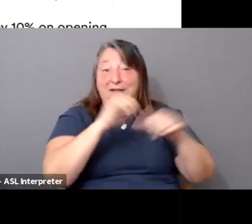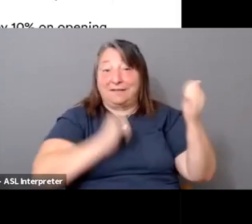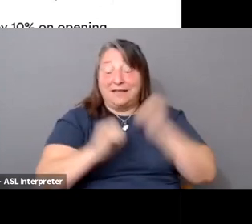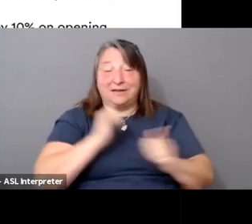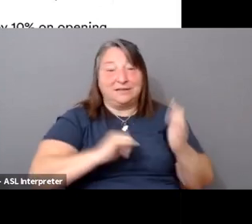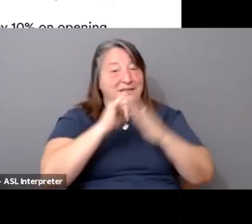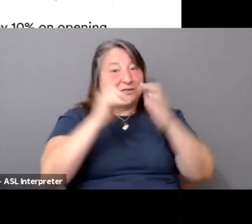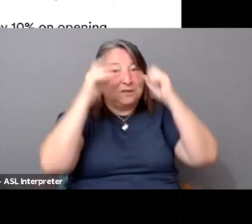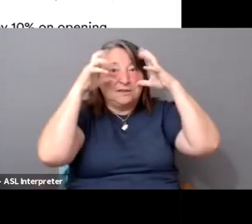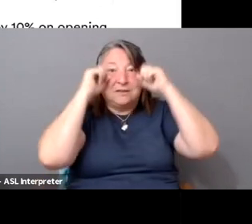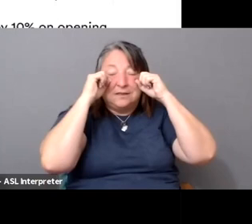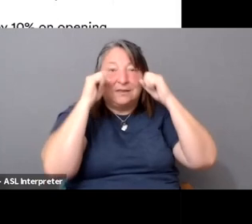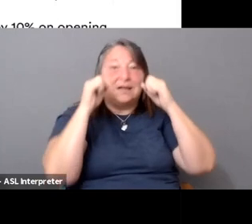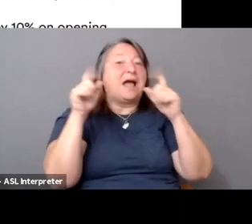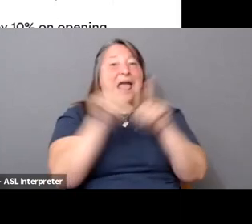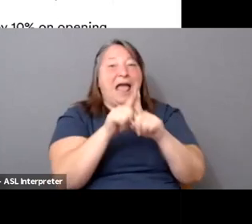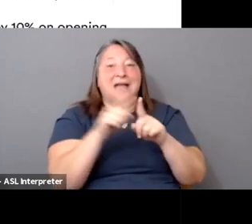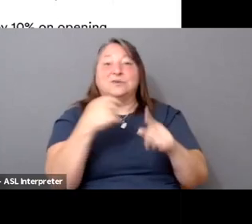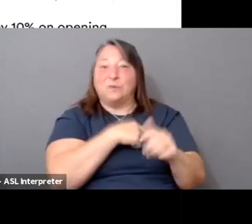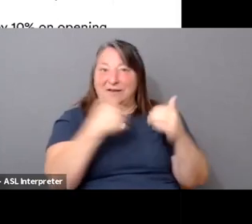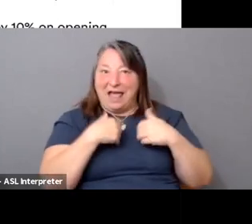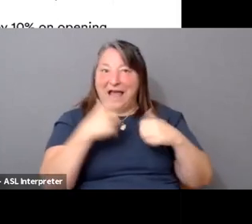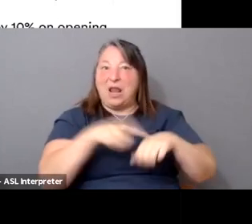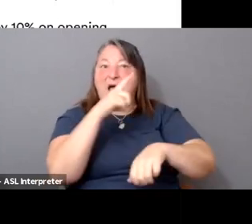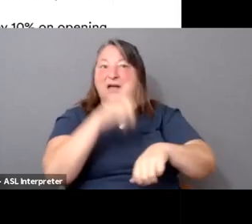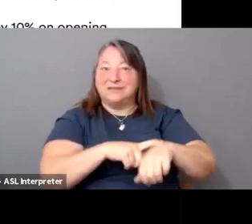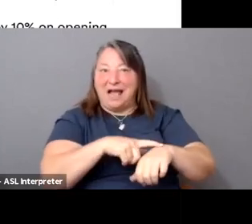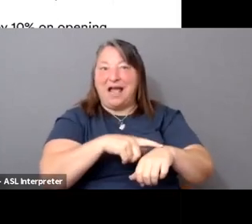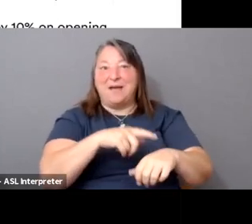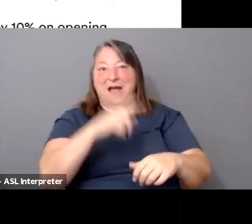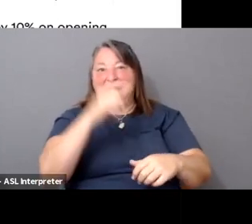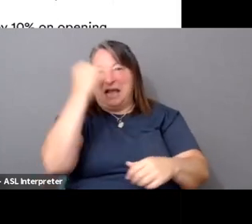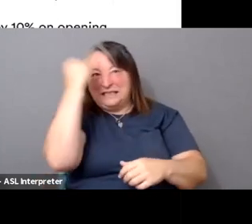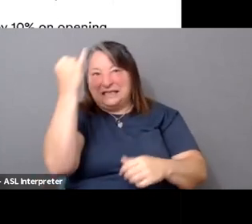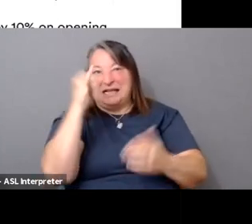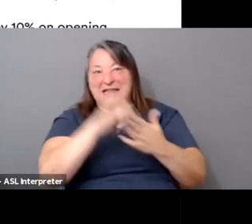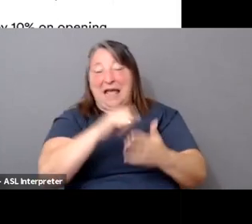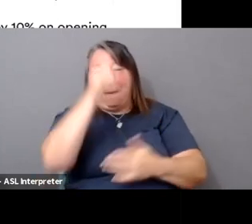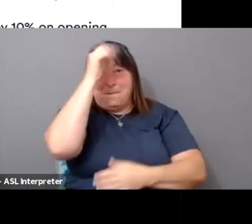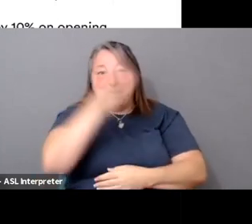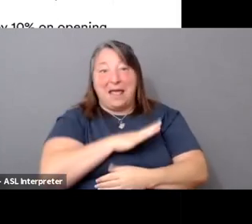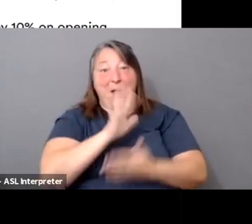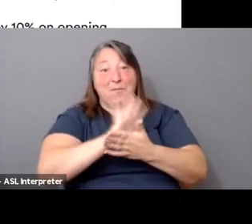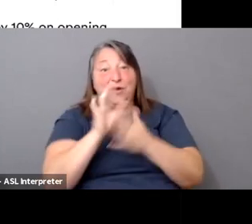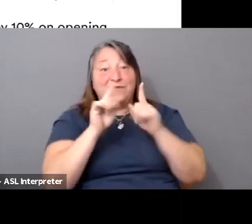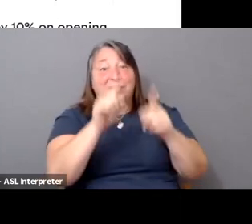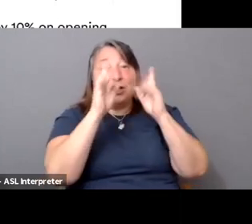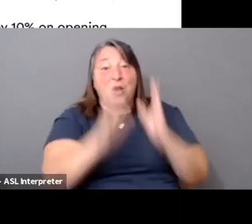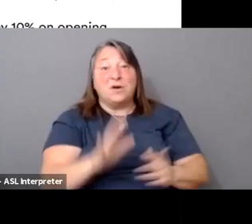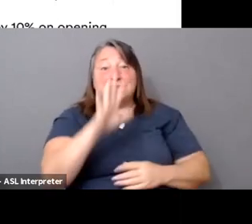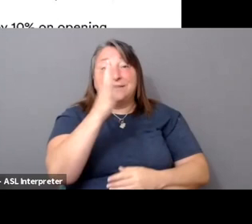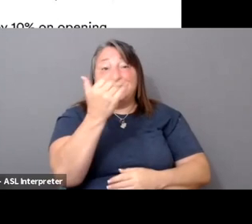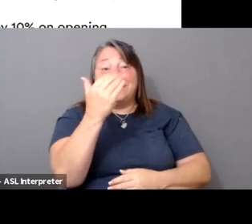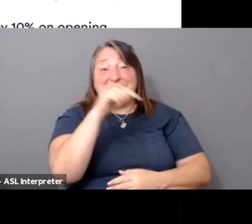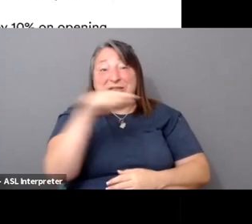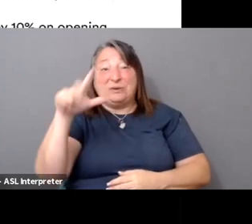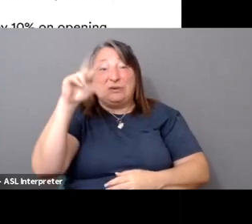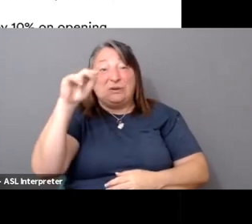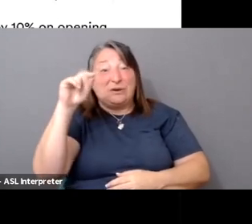the long-held view that male moviegoers aged 15 to 30 are the key to a box office